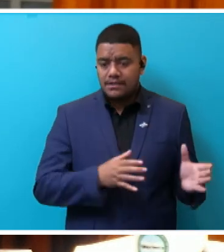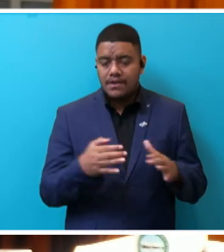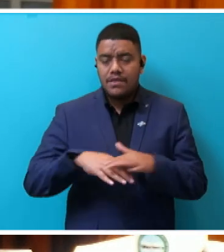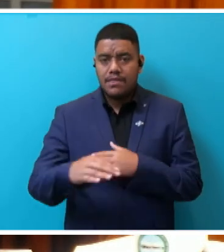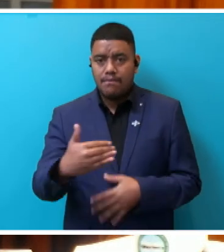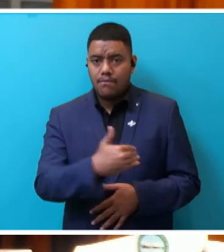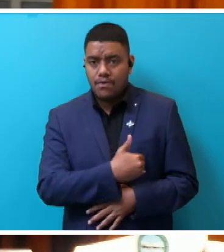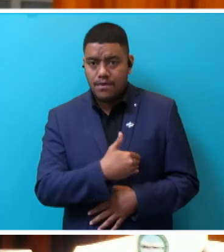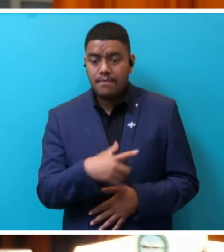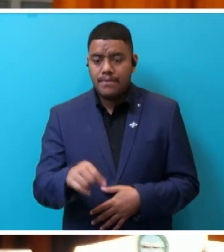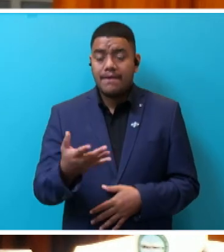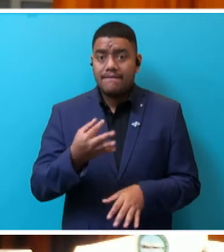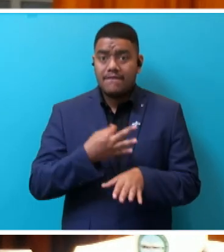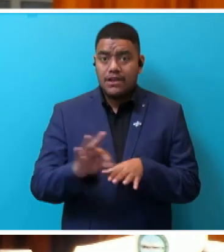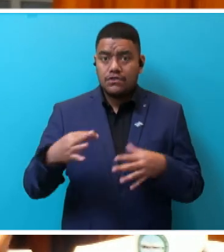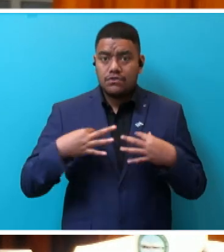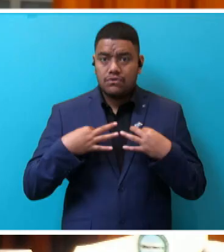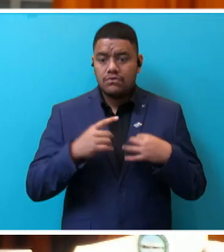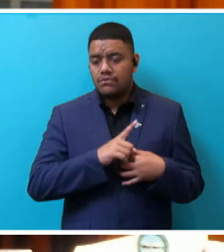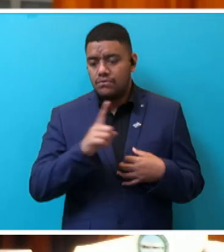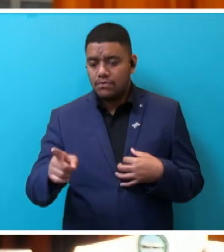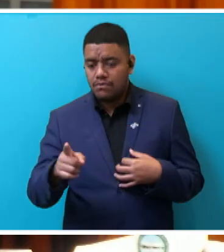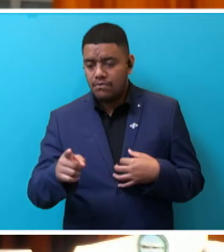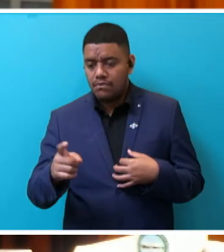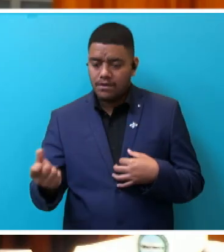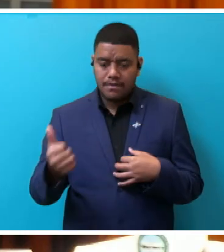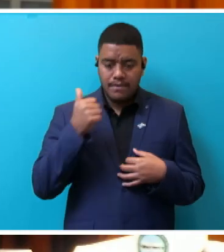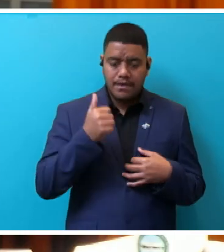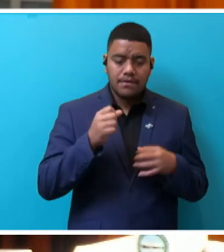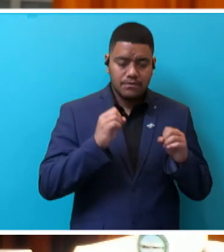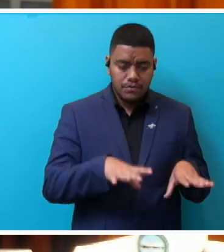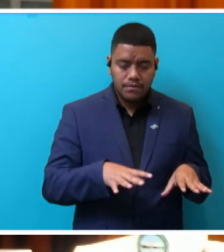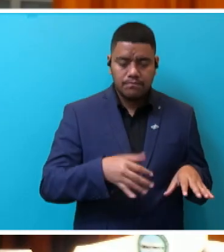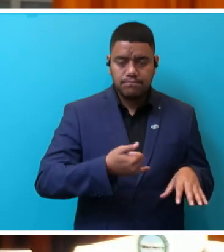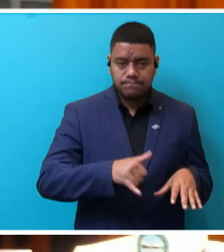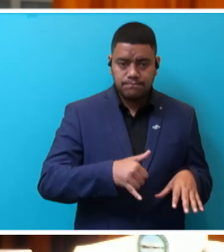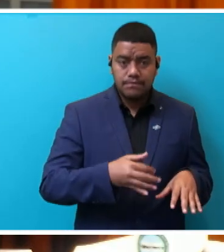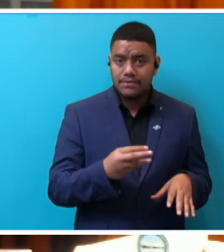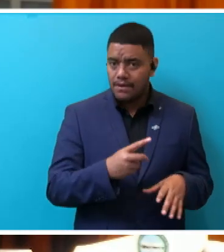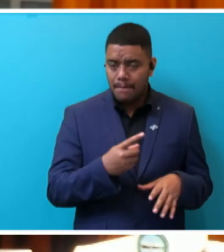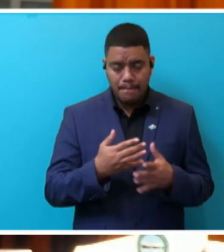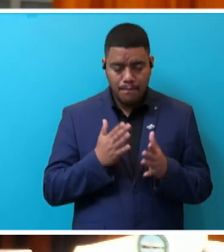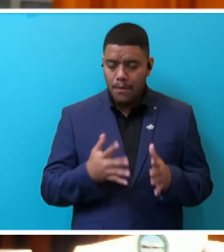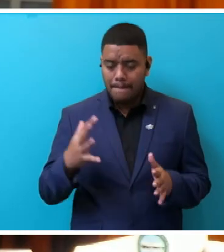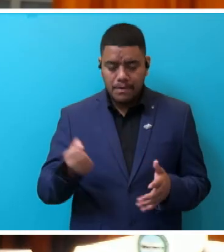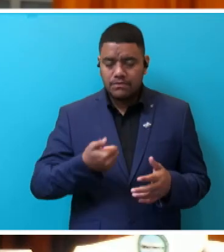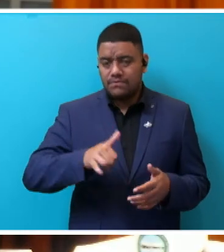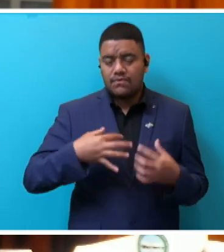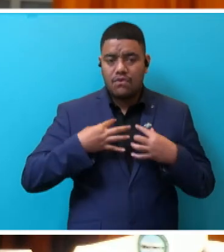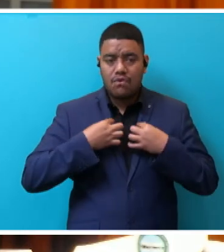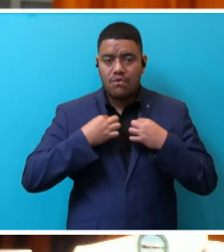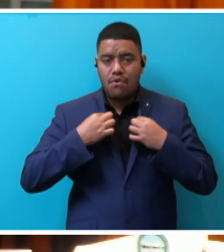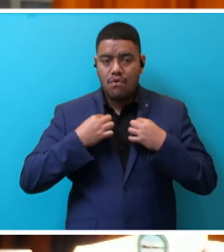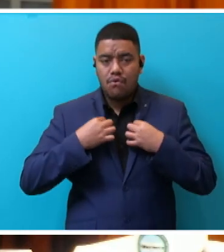pick up fresh clothes, go down to the mine, come back up, drop off those clothes. Somebody's going to have